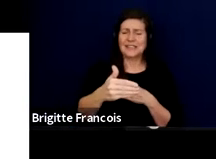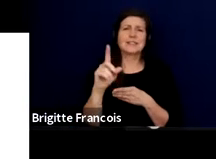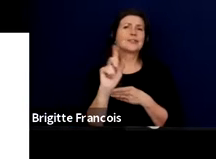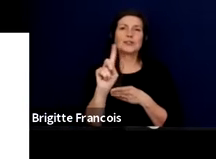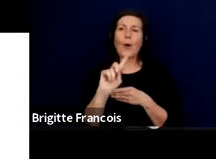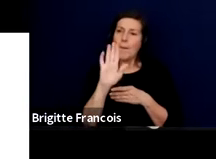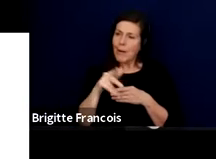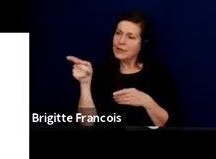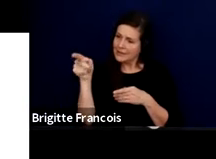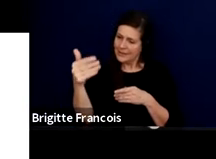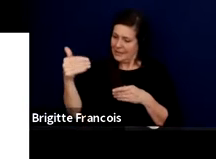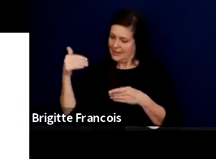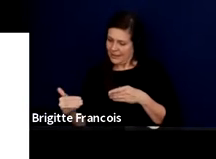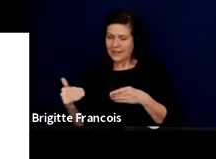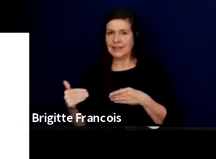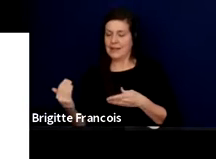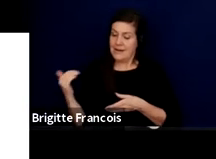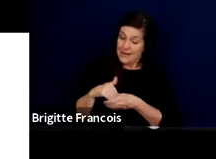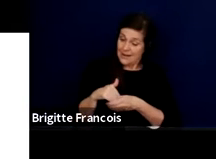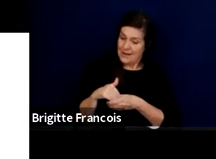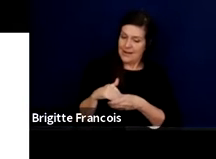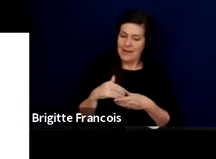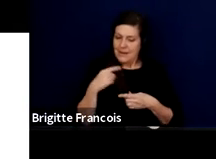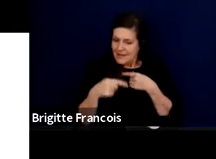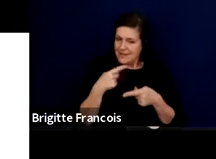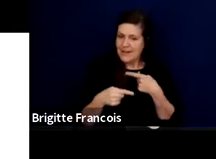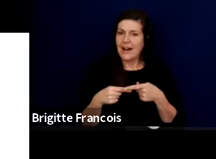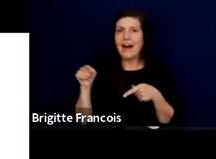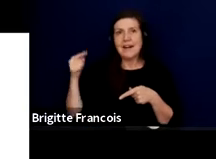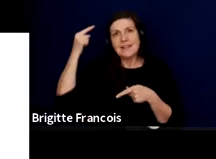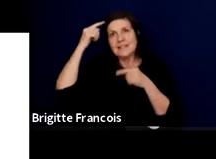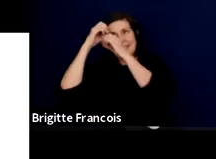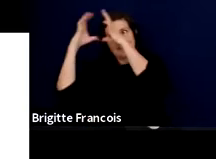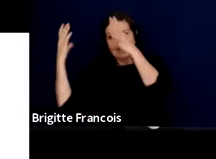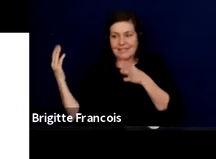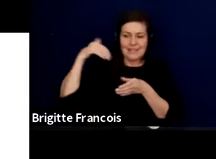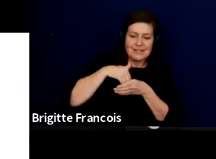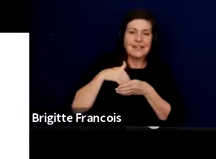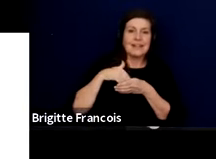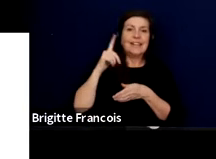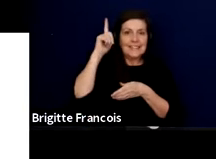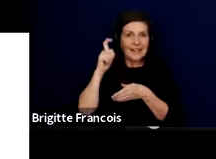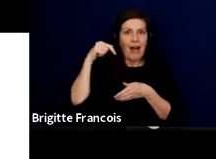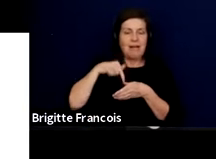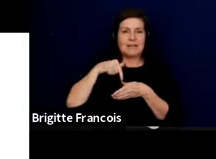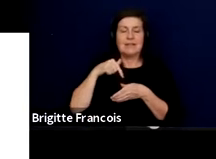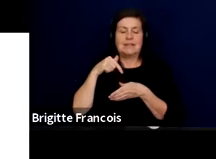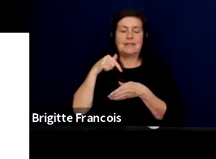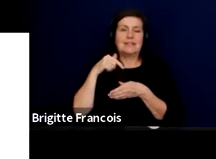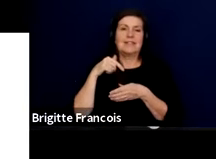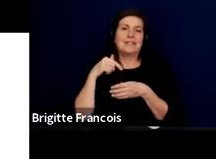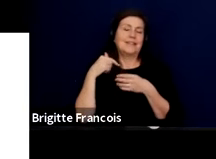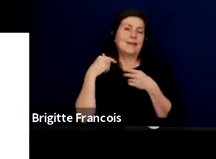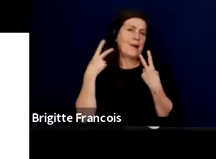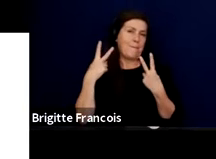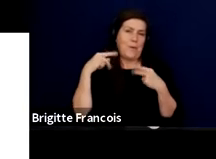also something that people have to have in mind when they involve users, that they are involved from the beginning, because otherwise it might be